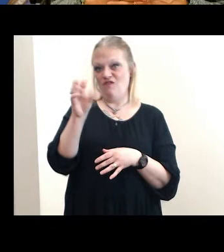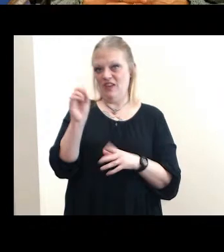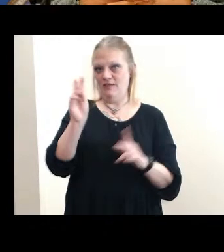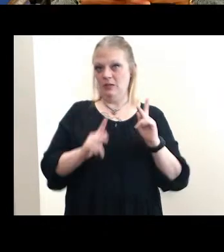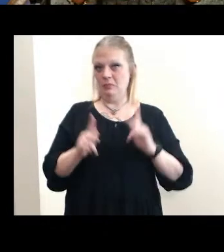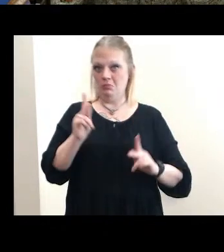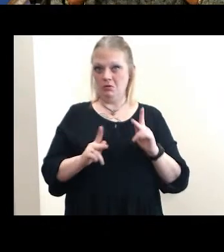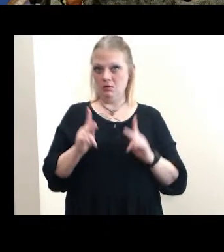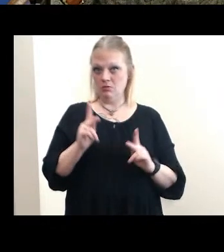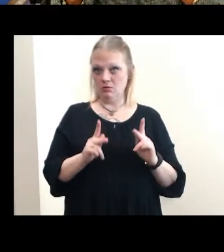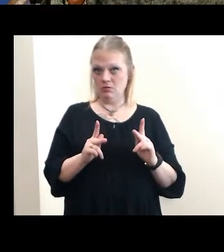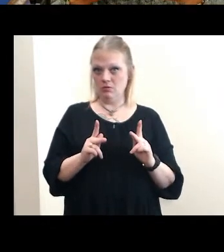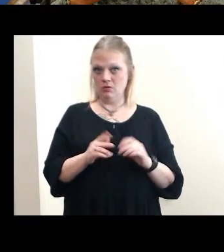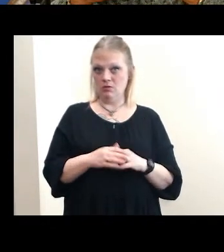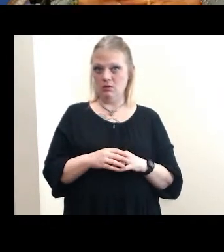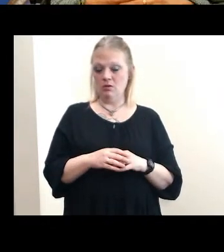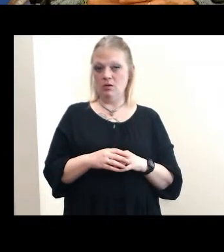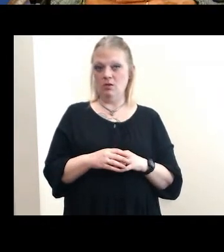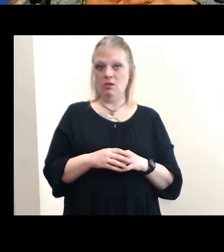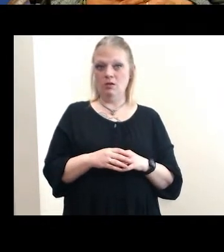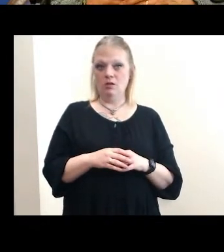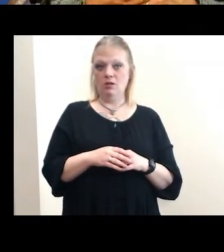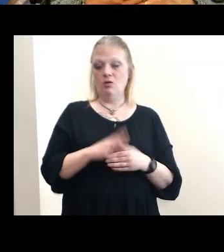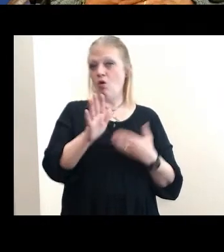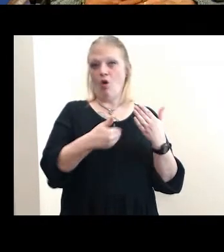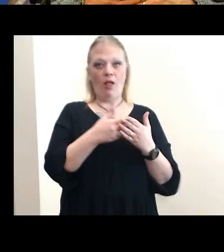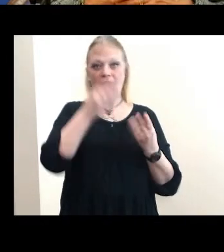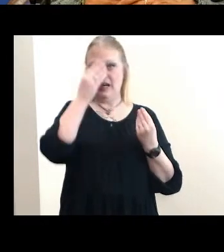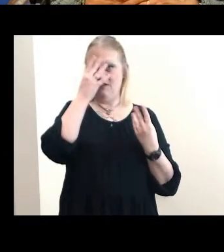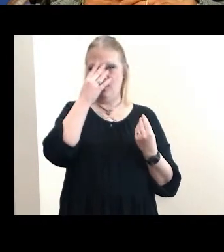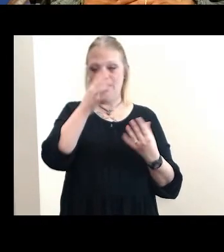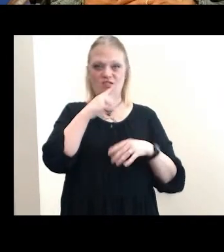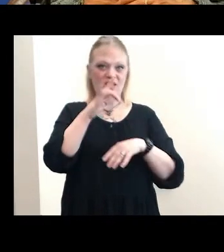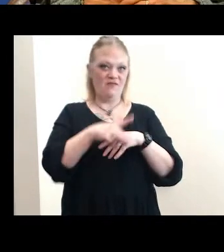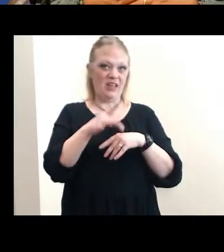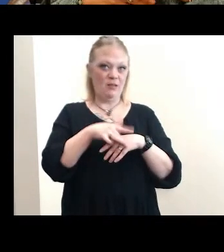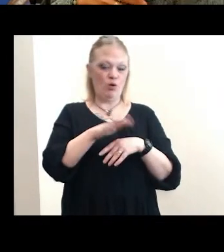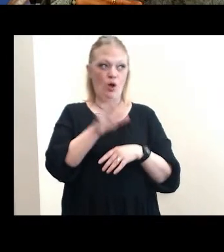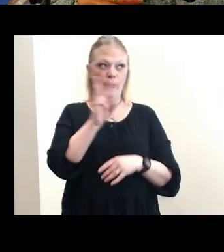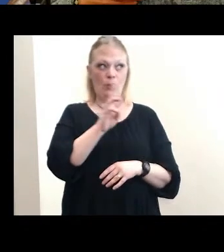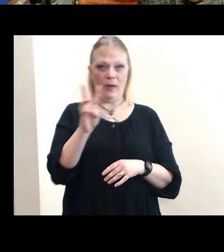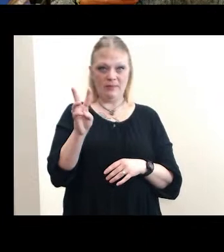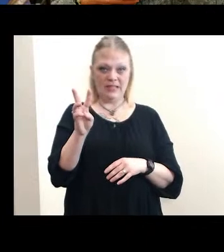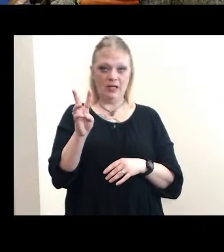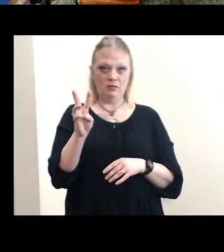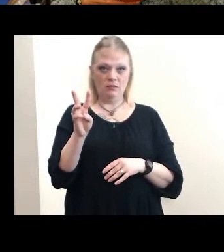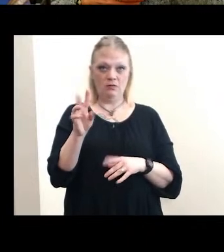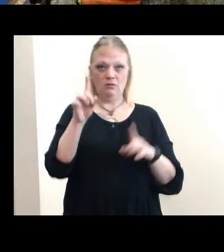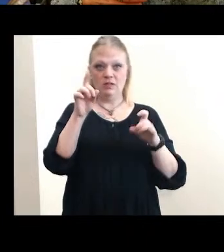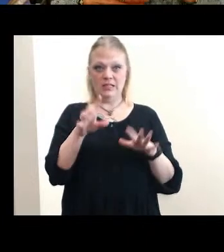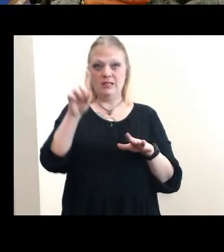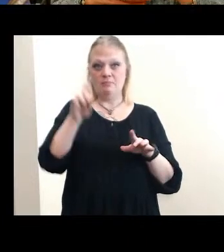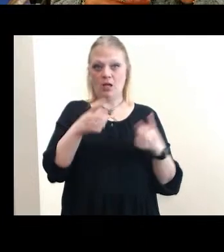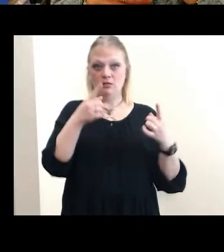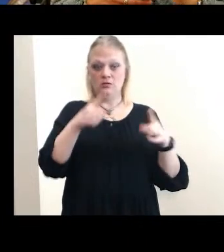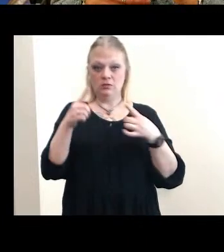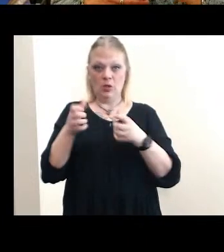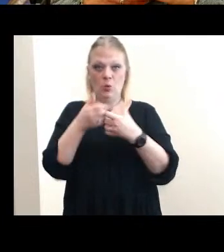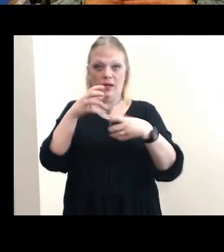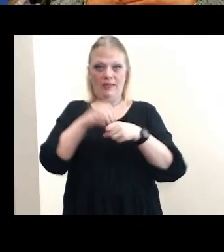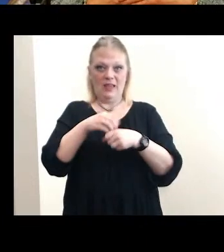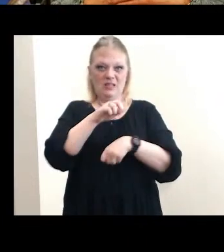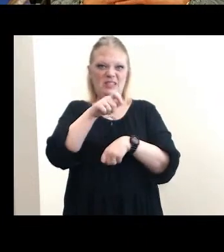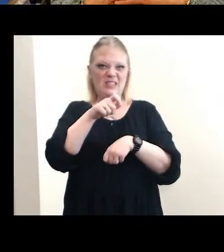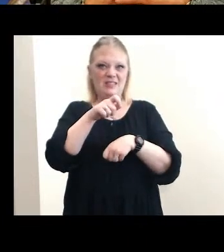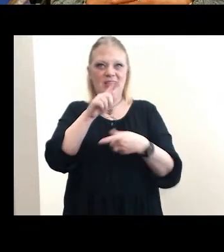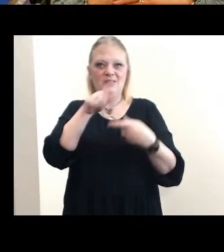people. So those are all information is also available on our website because the test has to be done within a certain time